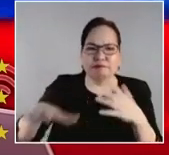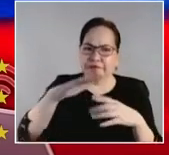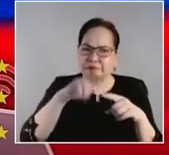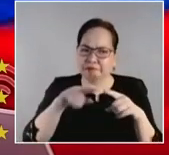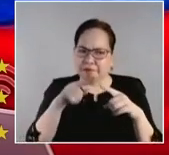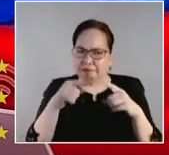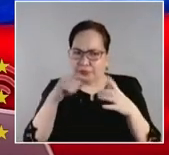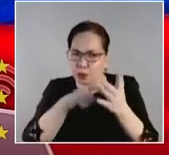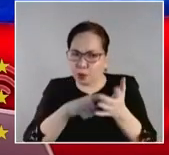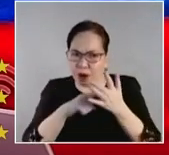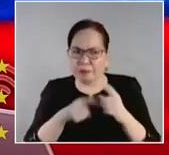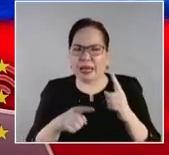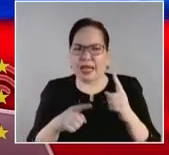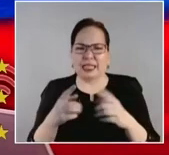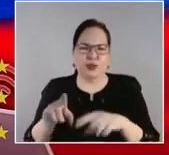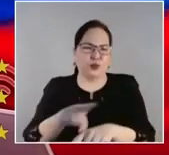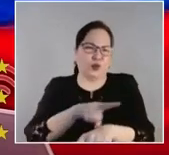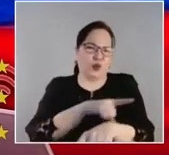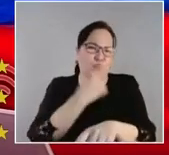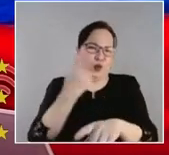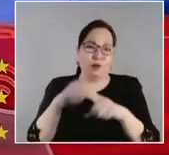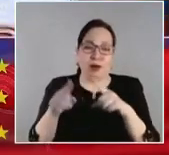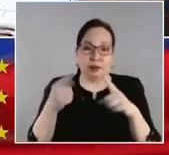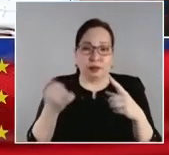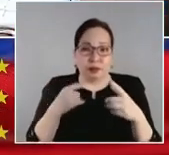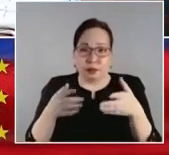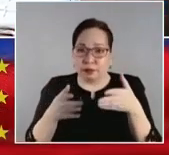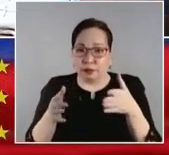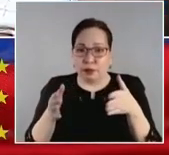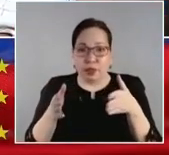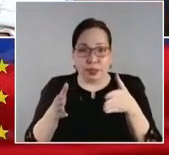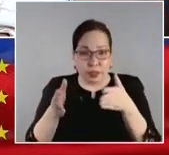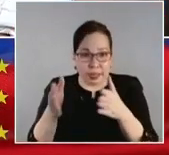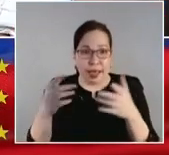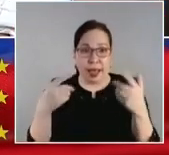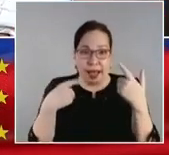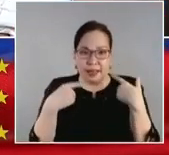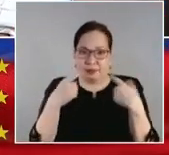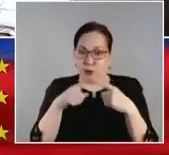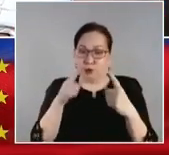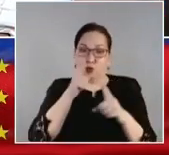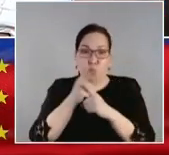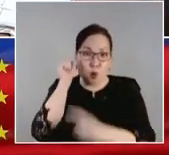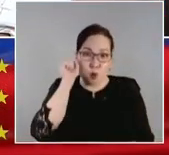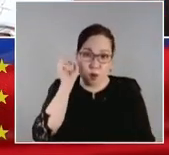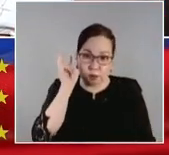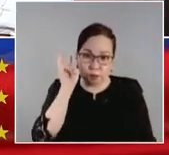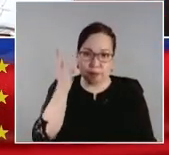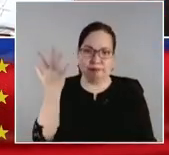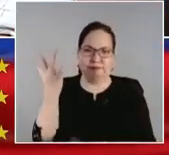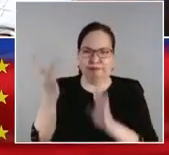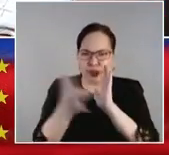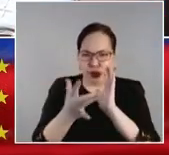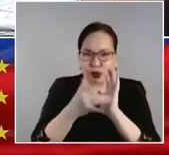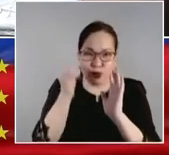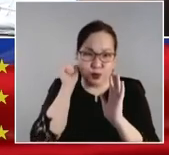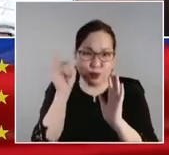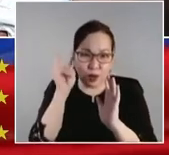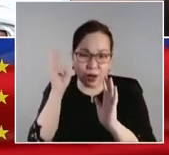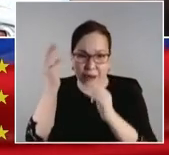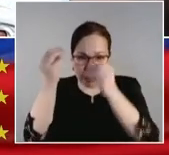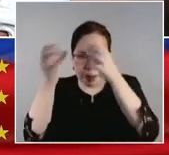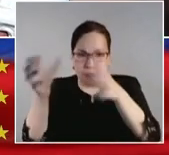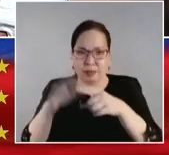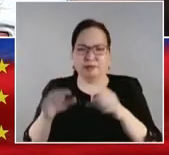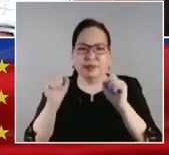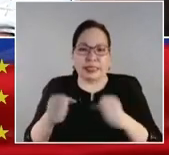approaches, strategies, if you are, you know, IT literate, no? Na mabibigyan